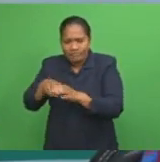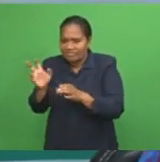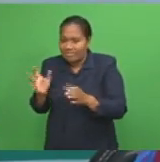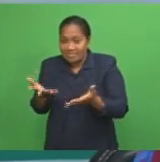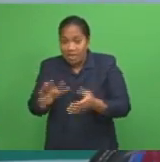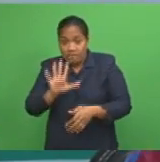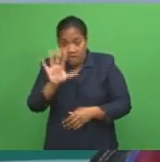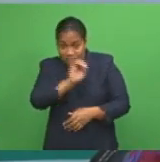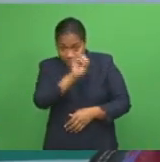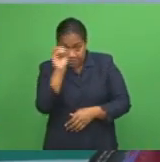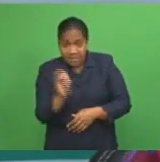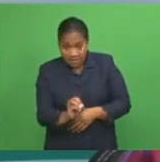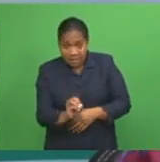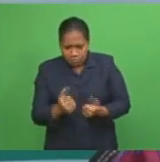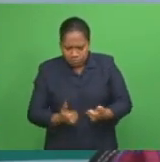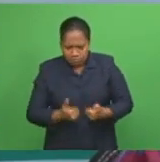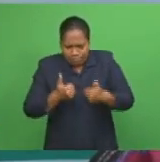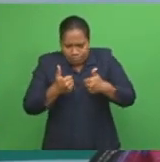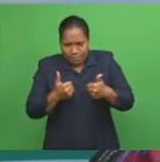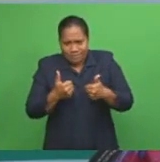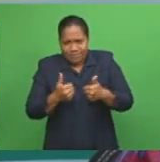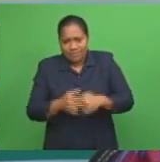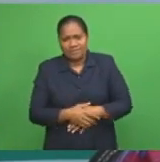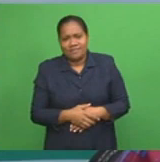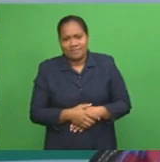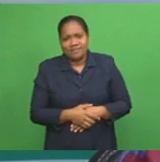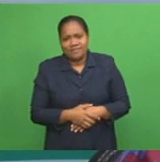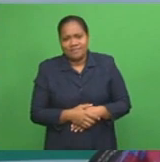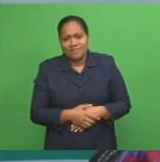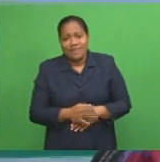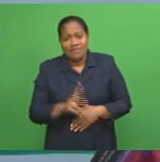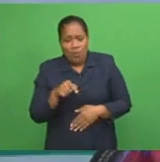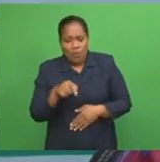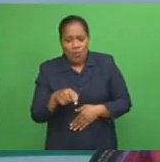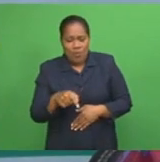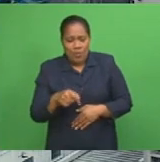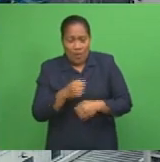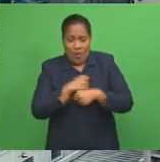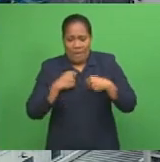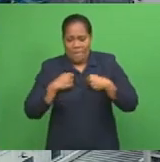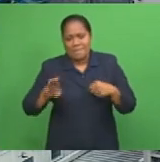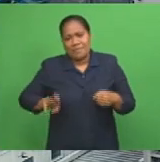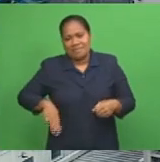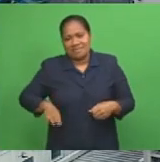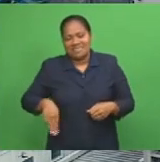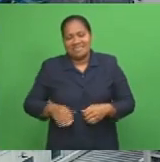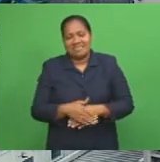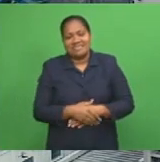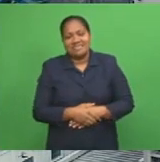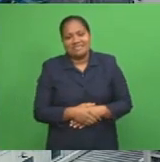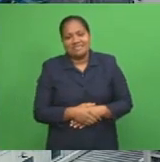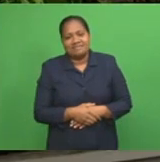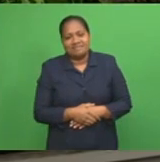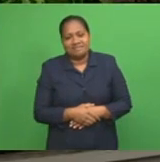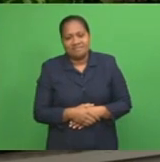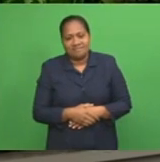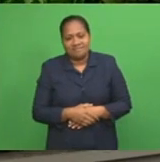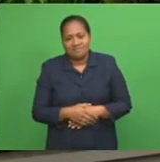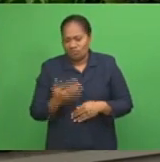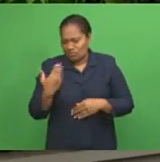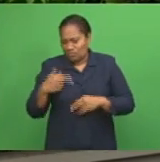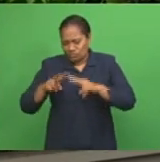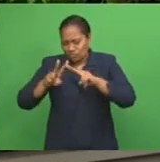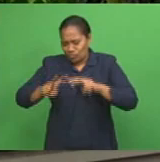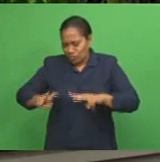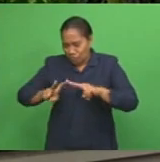5% is a great injection to the employers, to our members. A recent survey by the